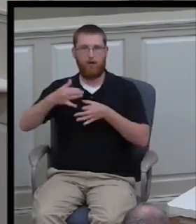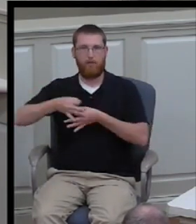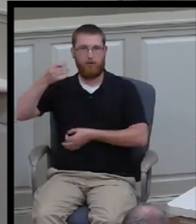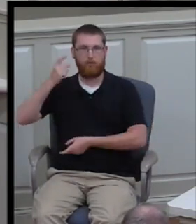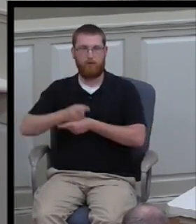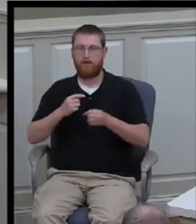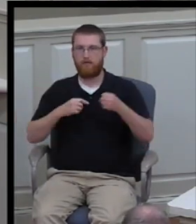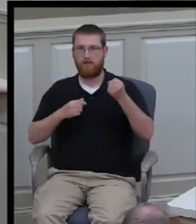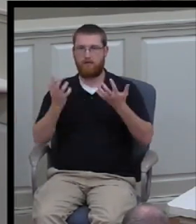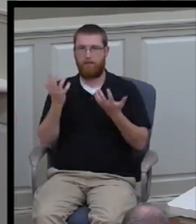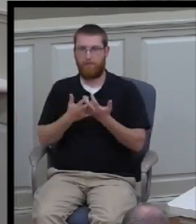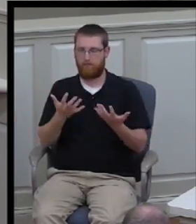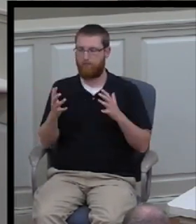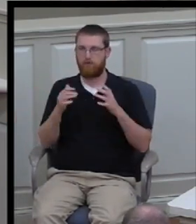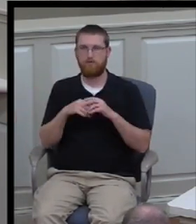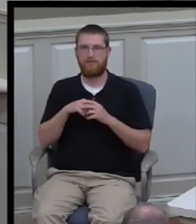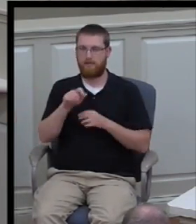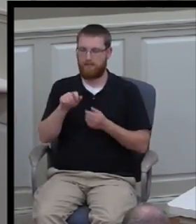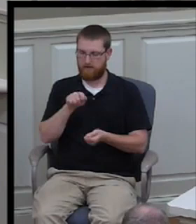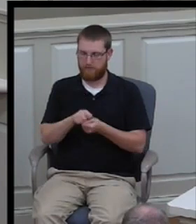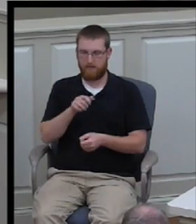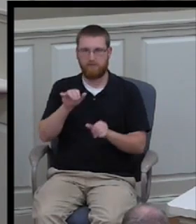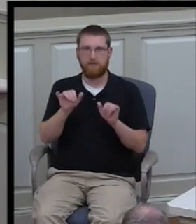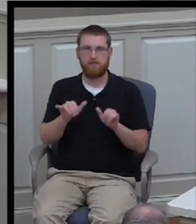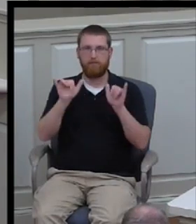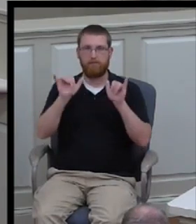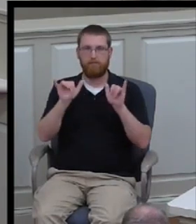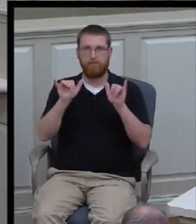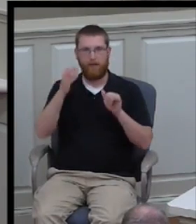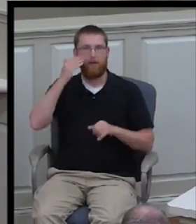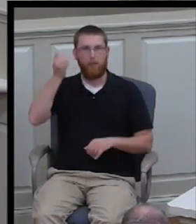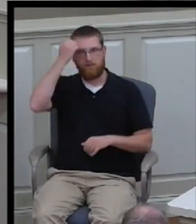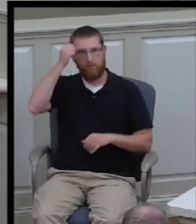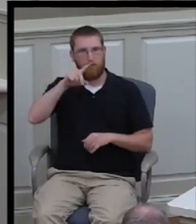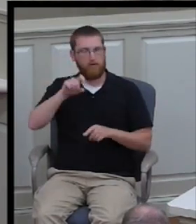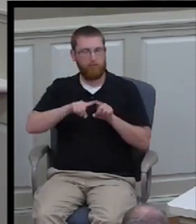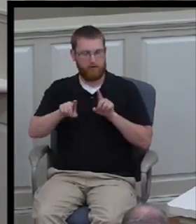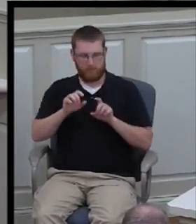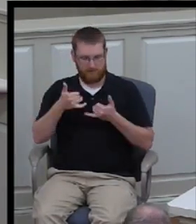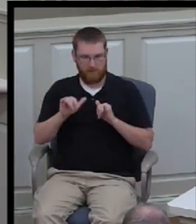correct? matching the existing. This Okay. is almost the same supplier. No dumb question, but sorry, No, had to no. do it.